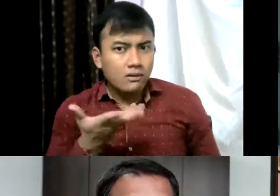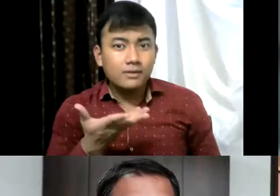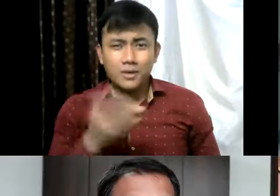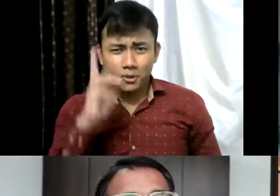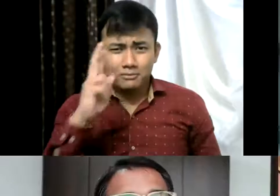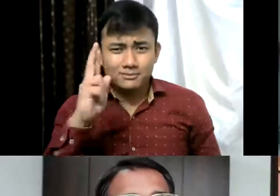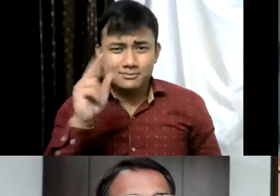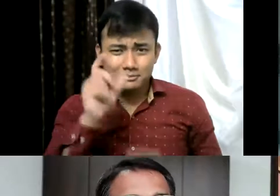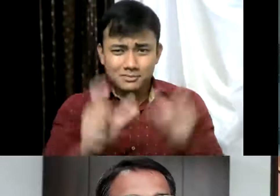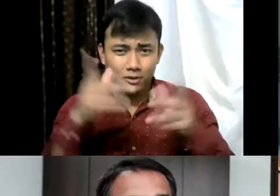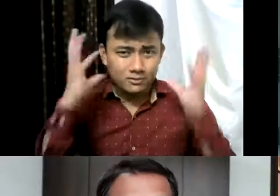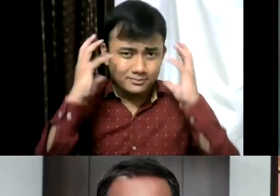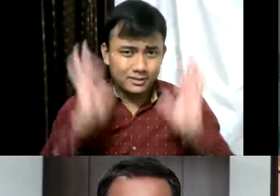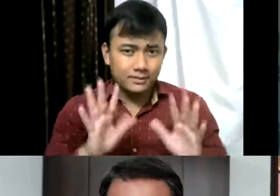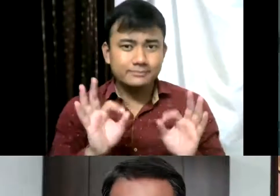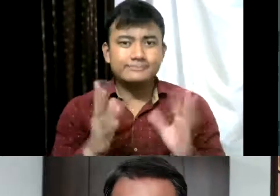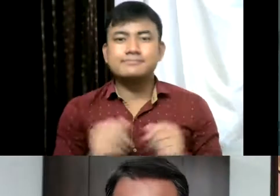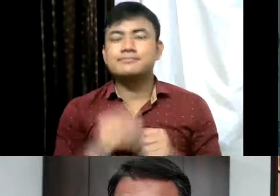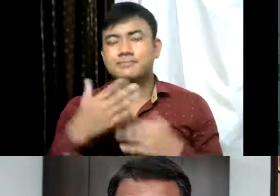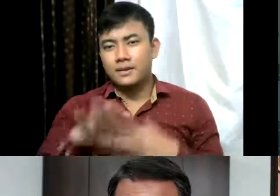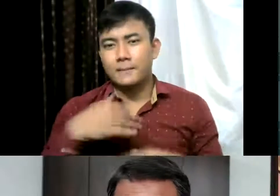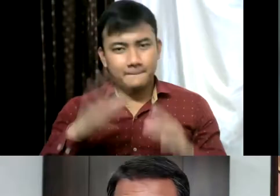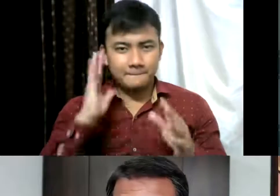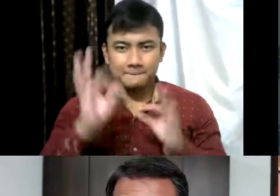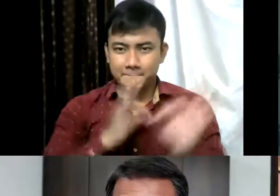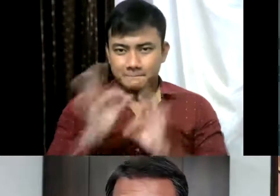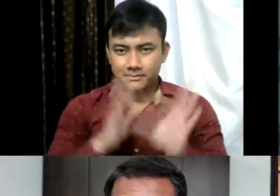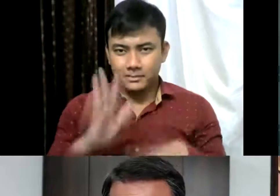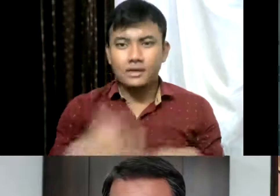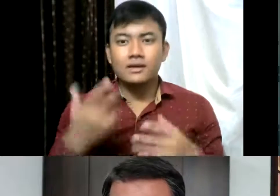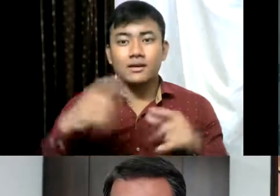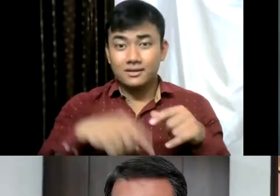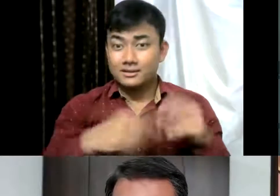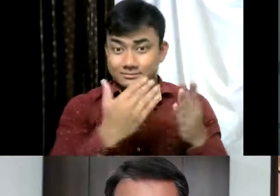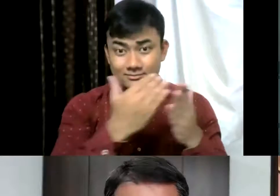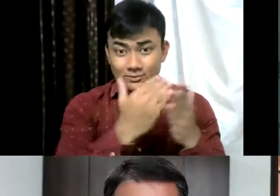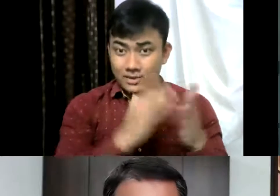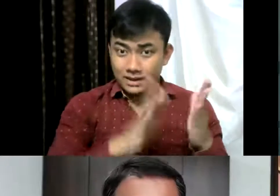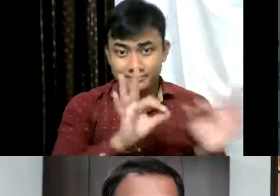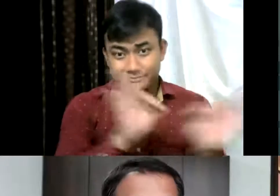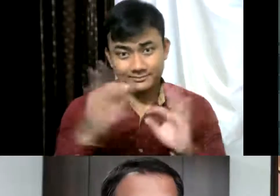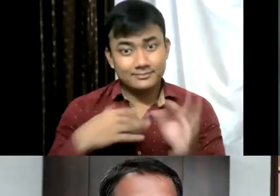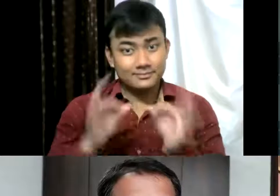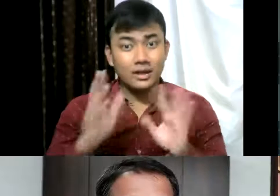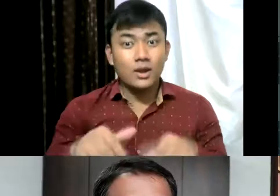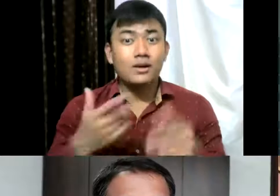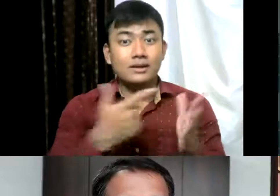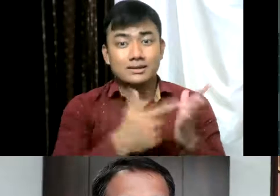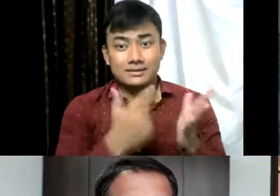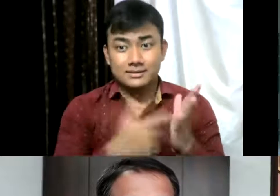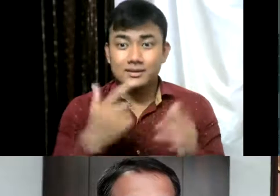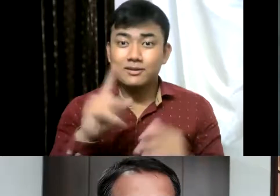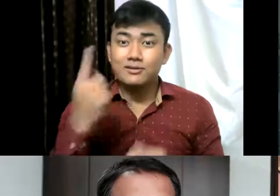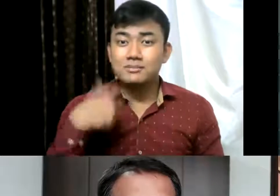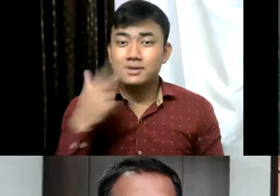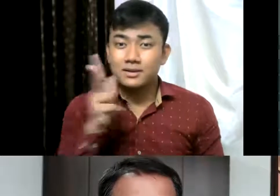that out, I'm used to giving disclaimers because the content we speak about on the podcast is also kind of risky. And my first statement would